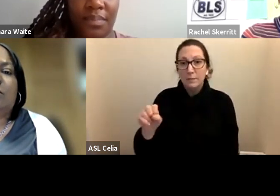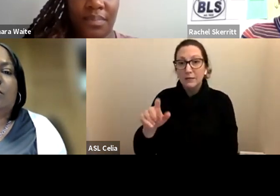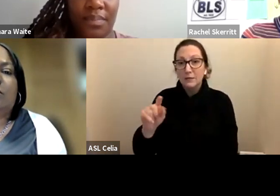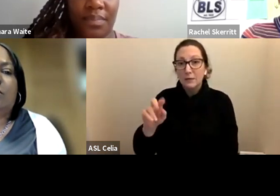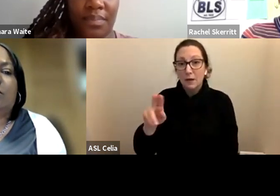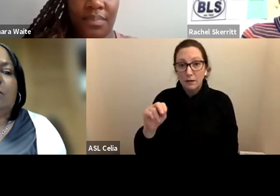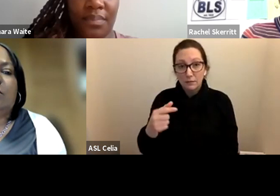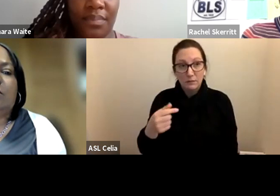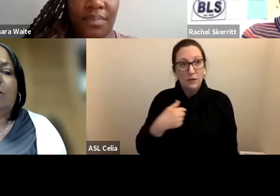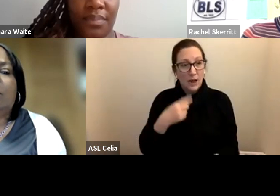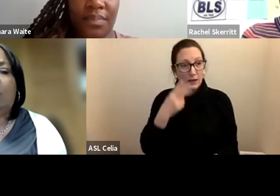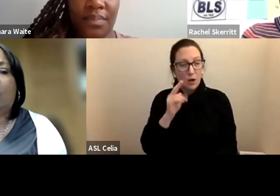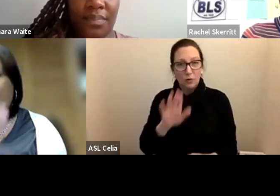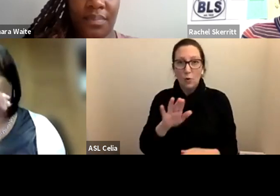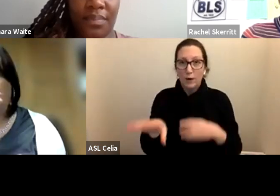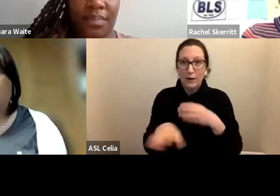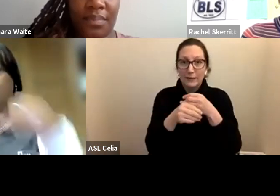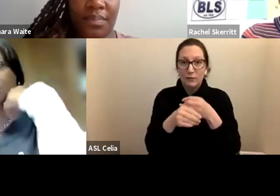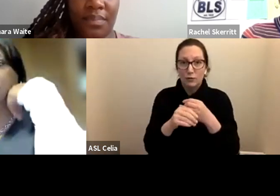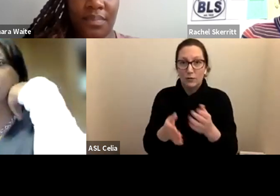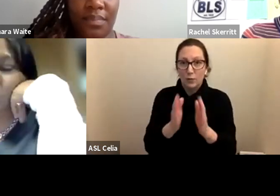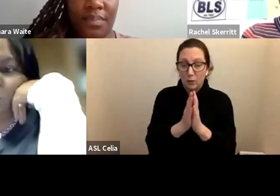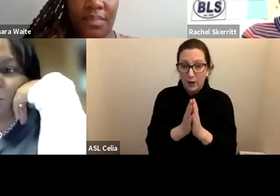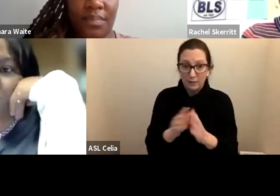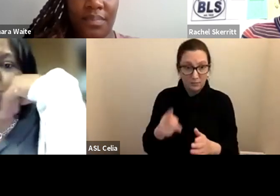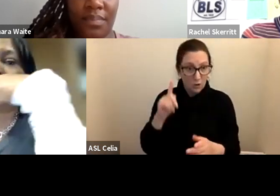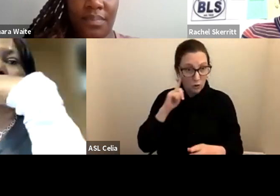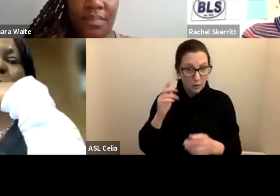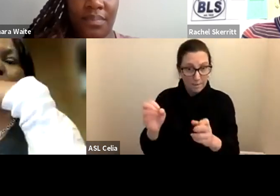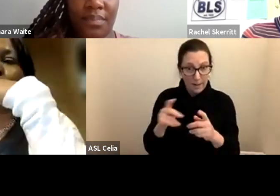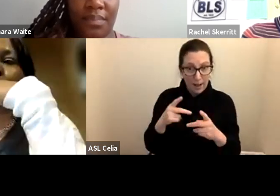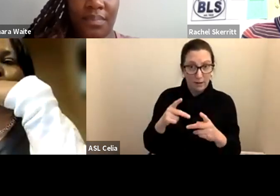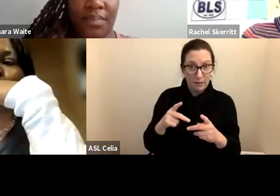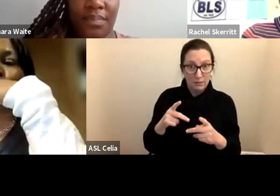back from the vendor yet? Ms. Parvek, have you?